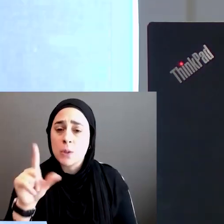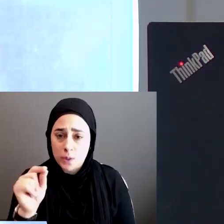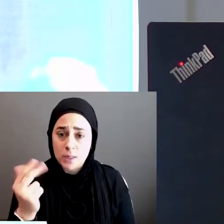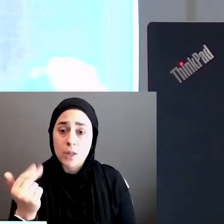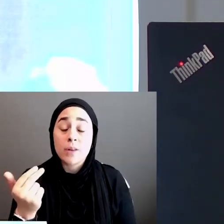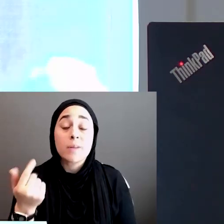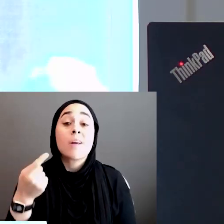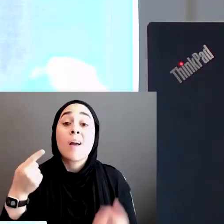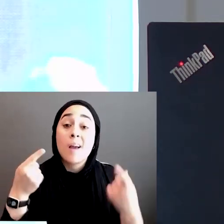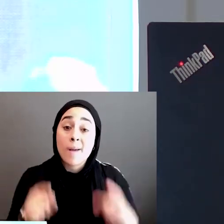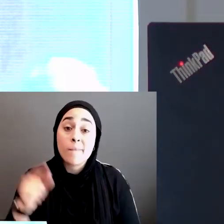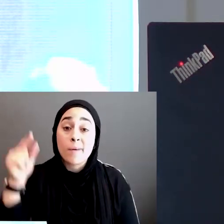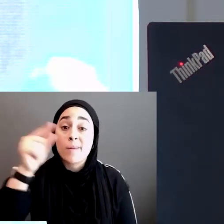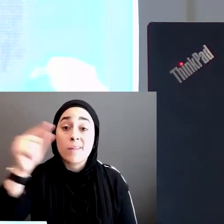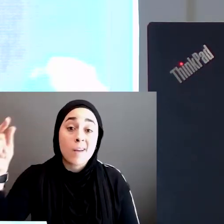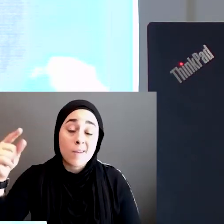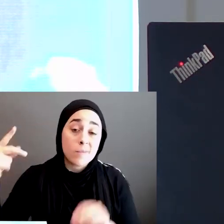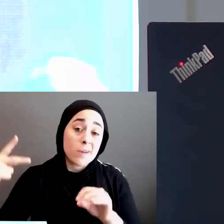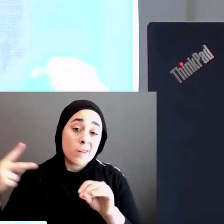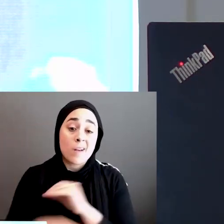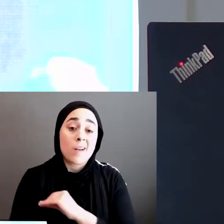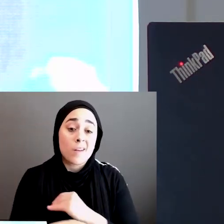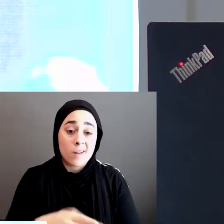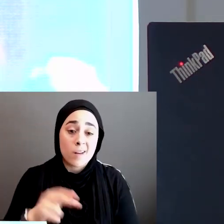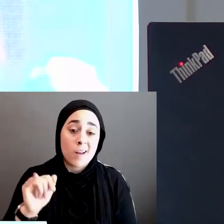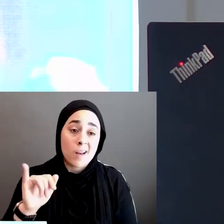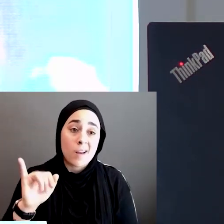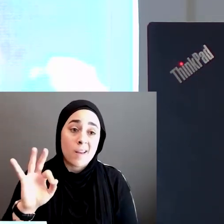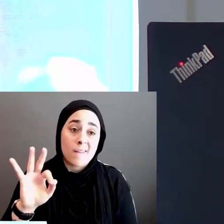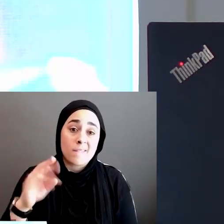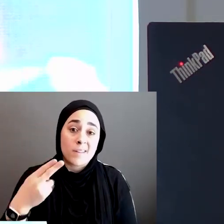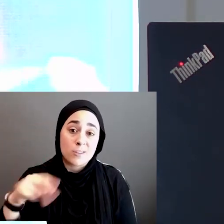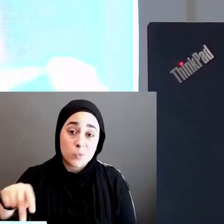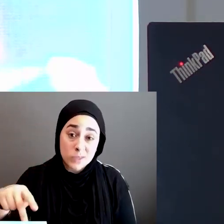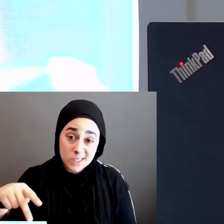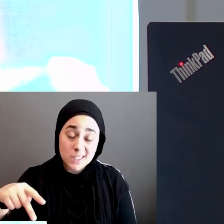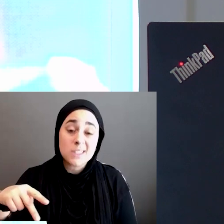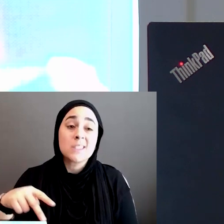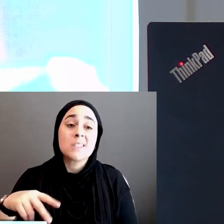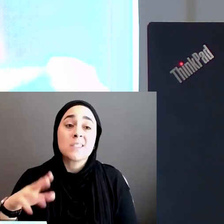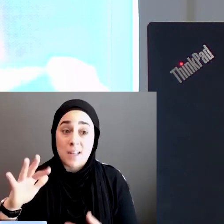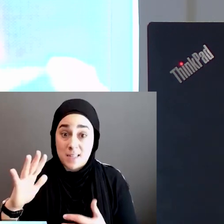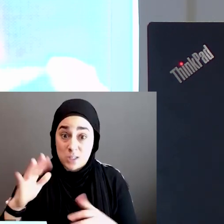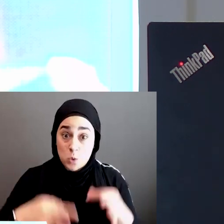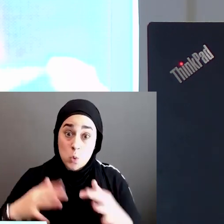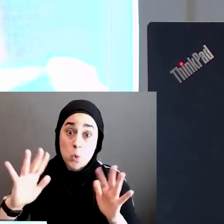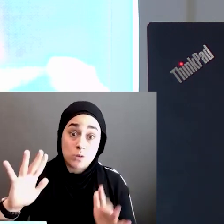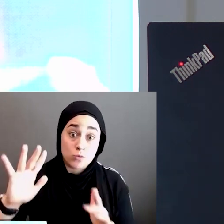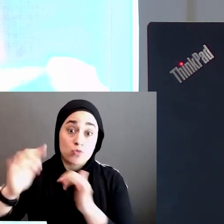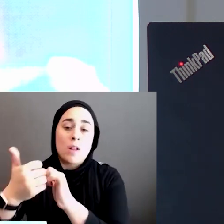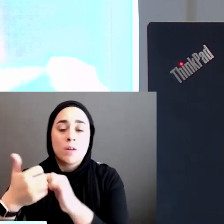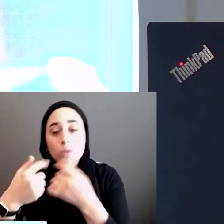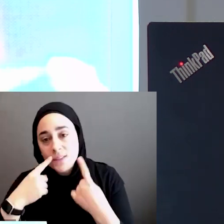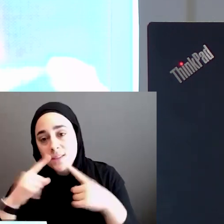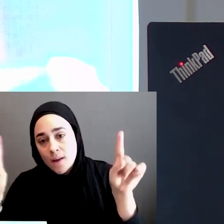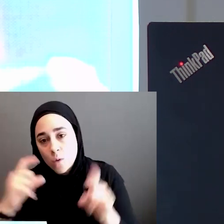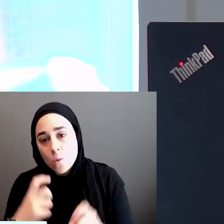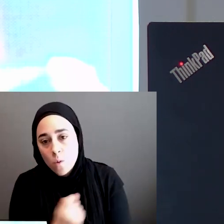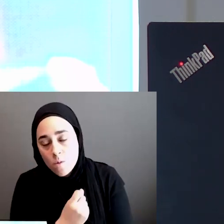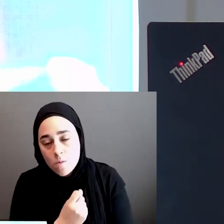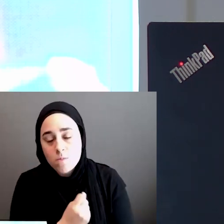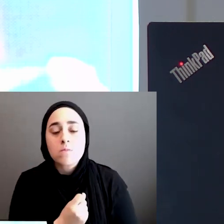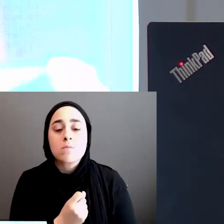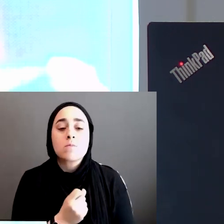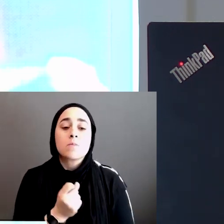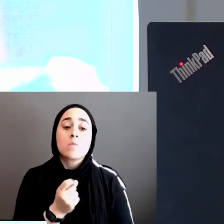the government did cut IFHP, and there was a successful court challenge to it. So a challenge